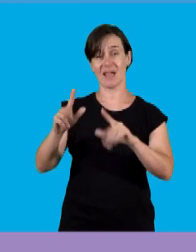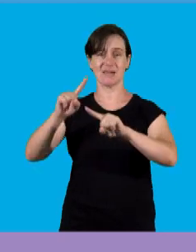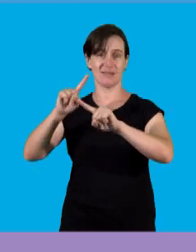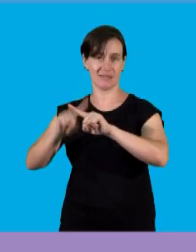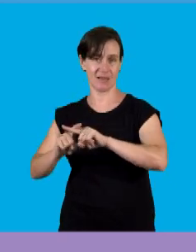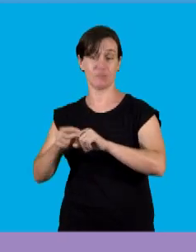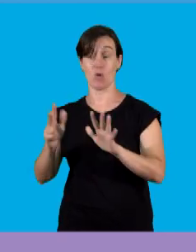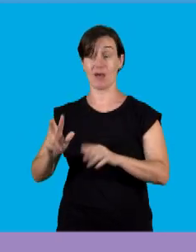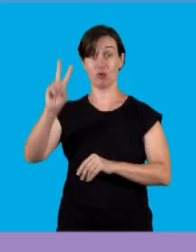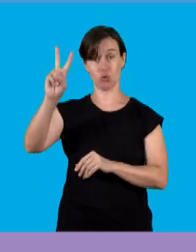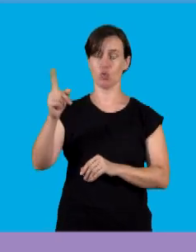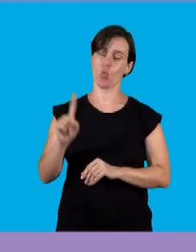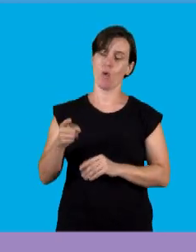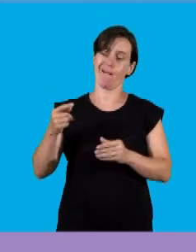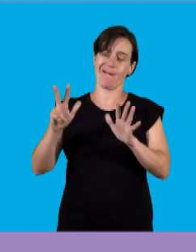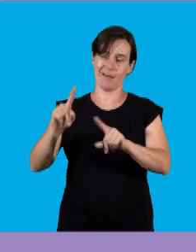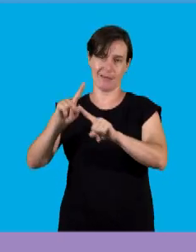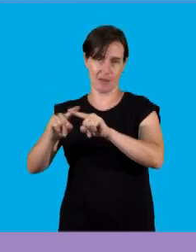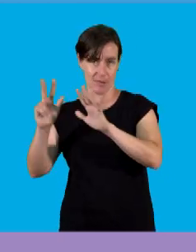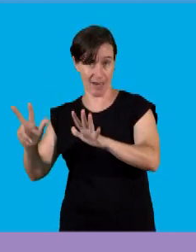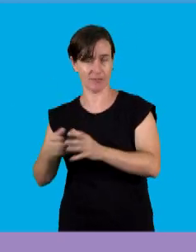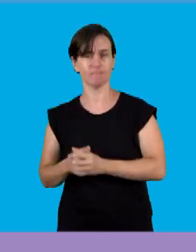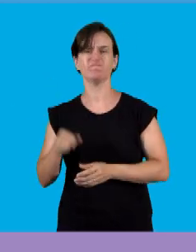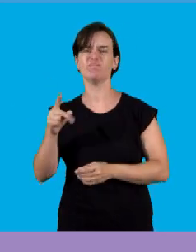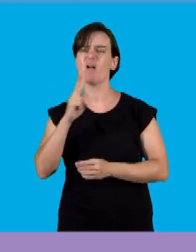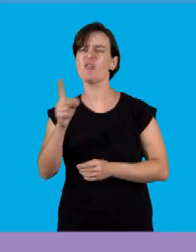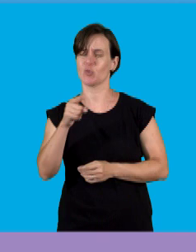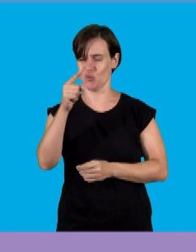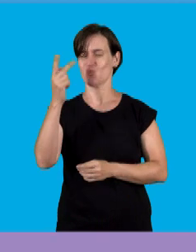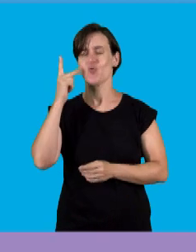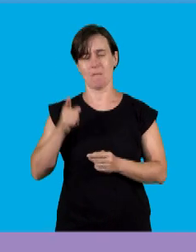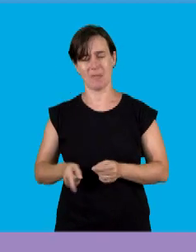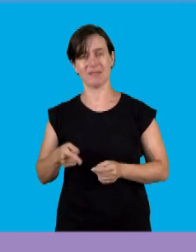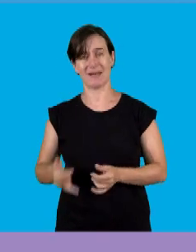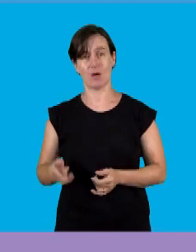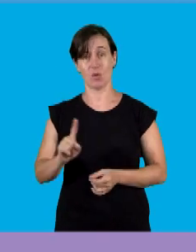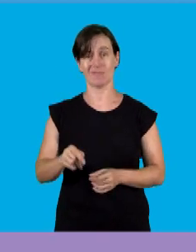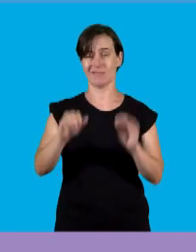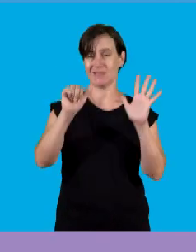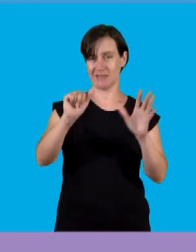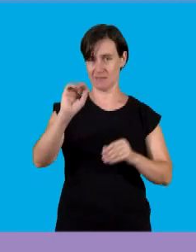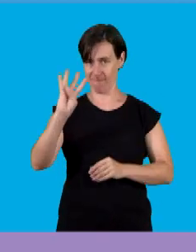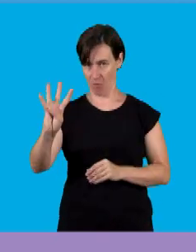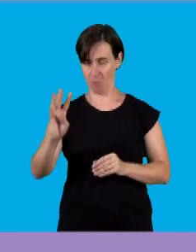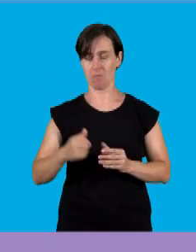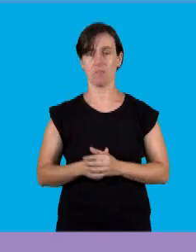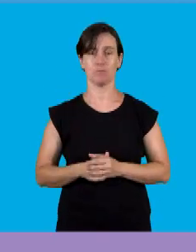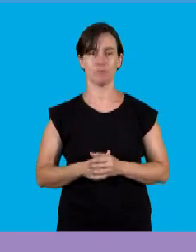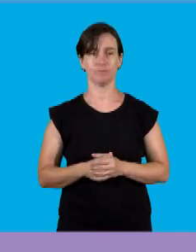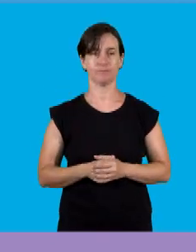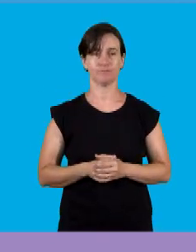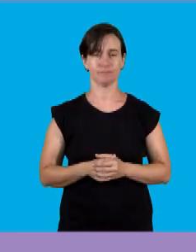with 8 exponent 2, which is 8 times 8. And that, of course, you should know is